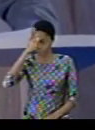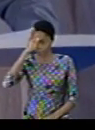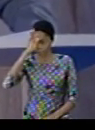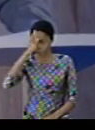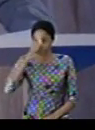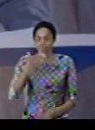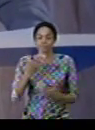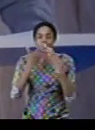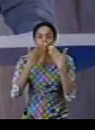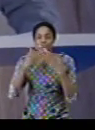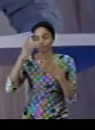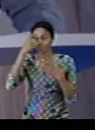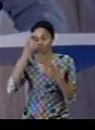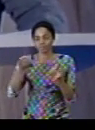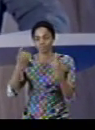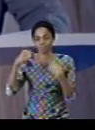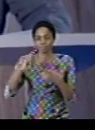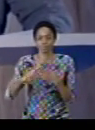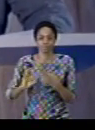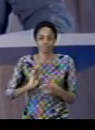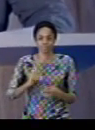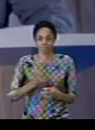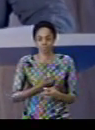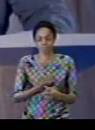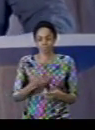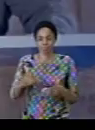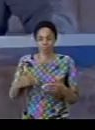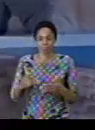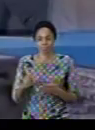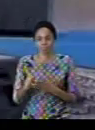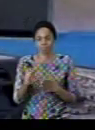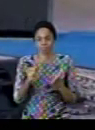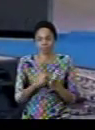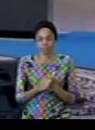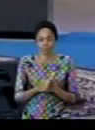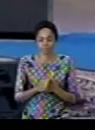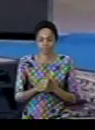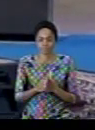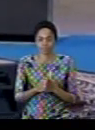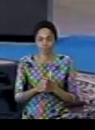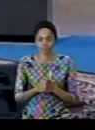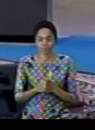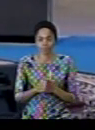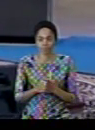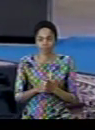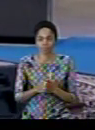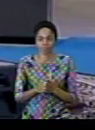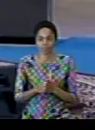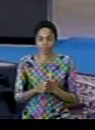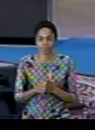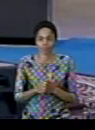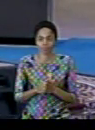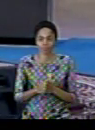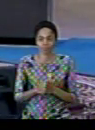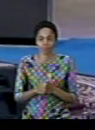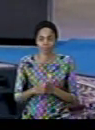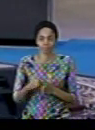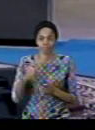thank you for coming to our state. I was sharing with some people that we are blessed in Ondo